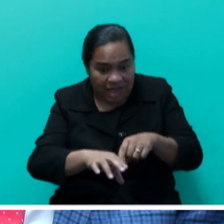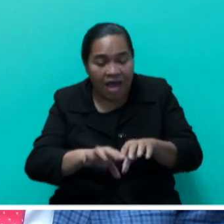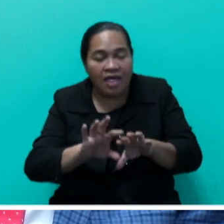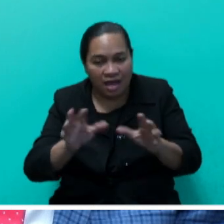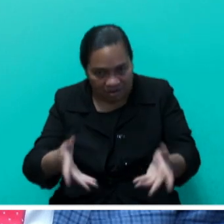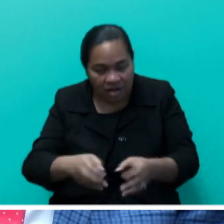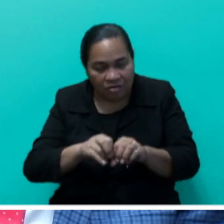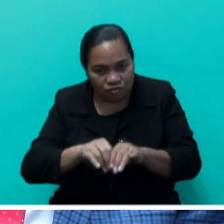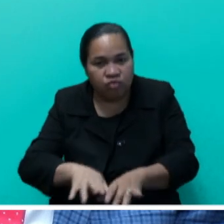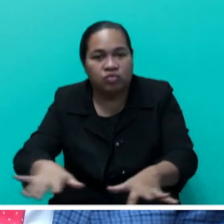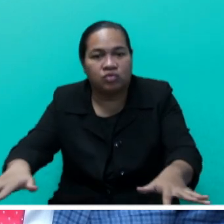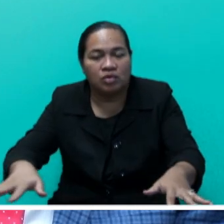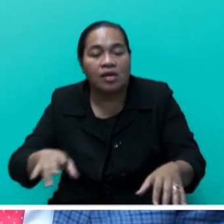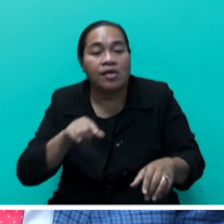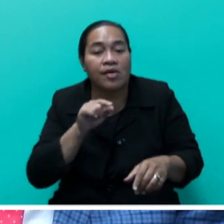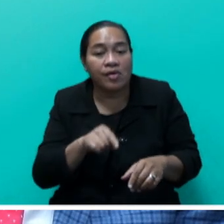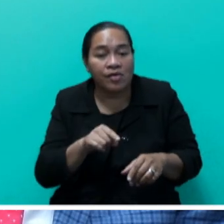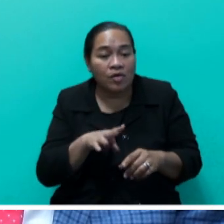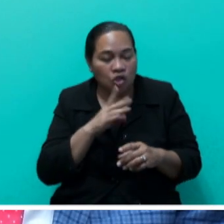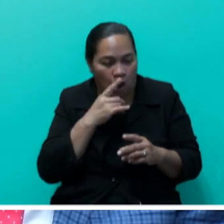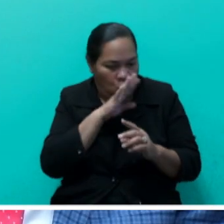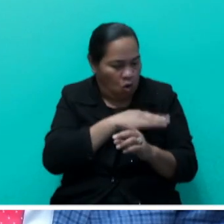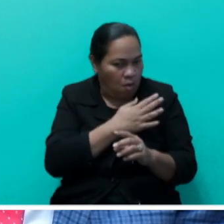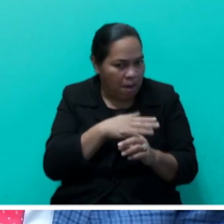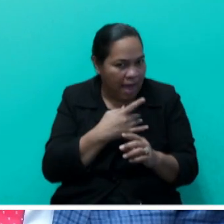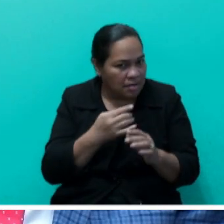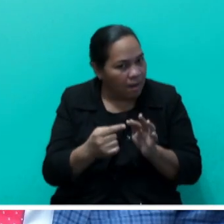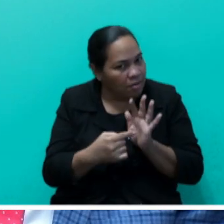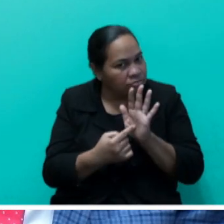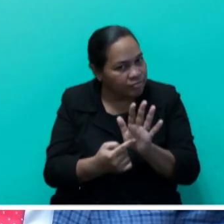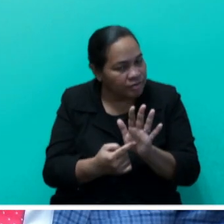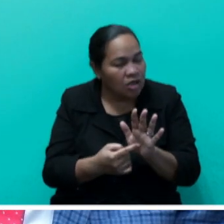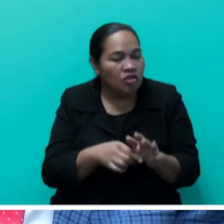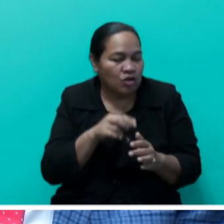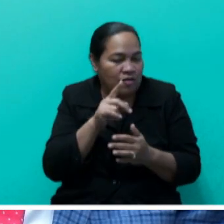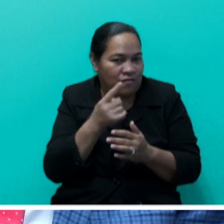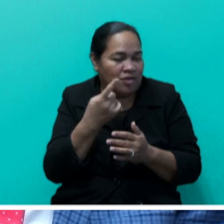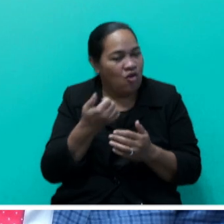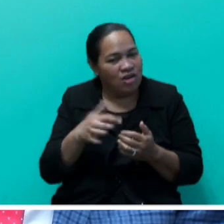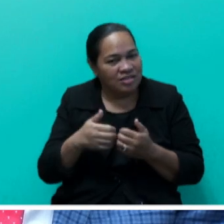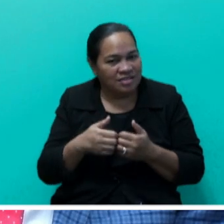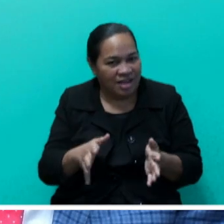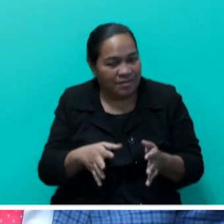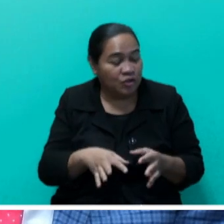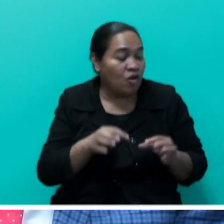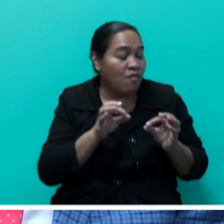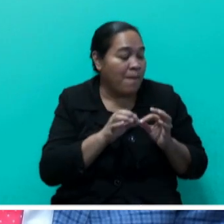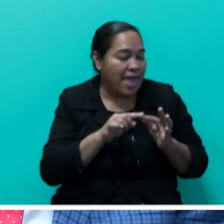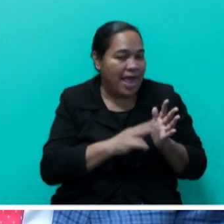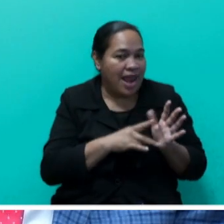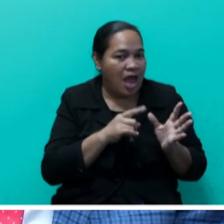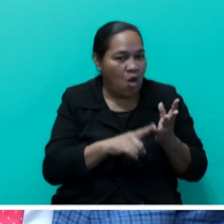Procurement, ground mobilization, and environmental compliance have commenced, and it is part of a package project that includes the Benau to Walanau Bulk